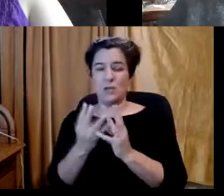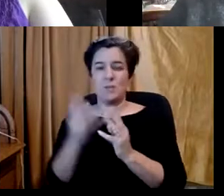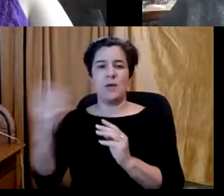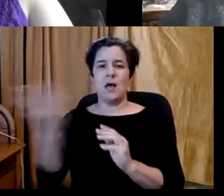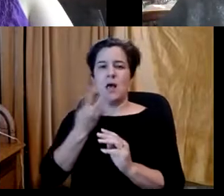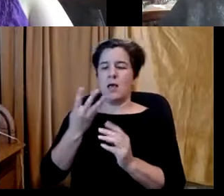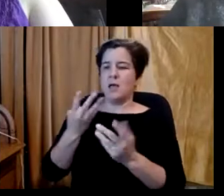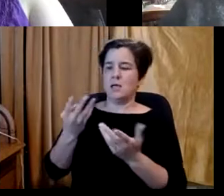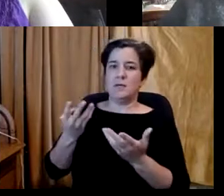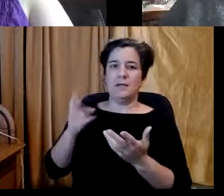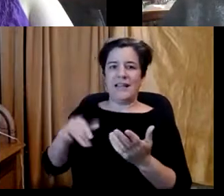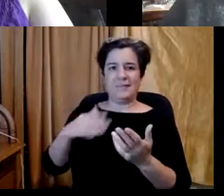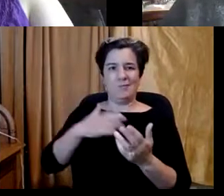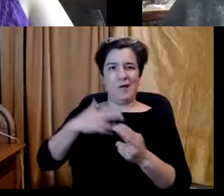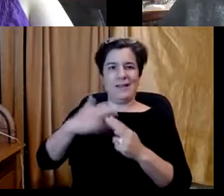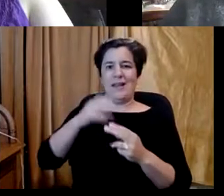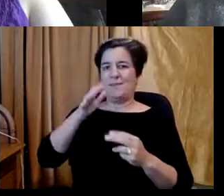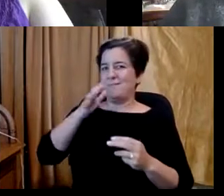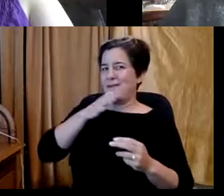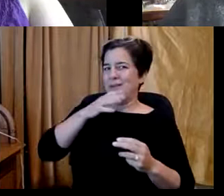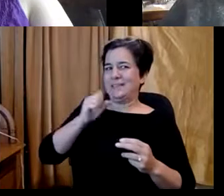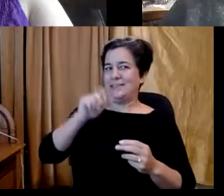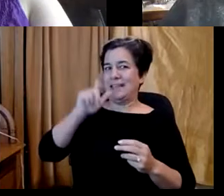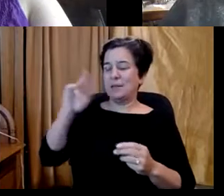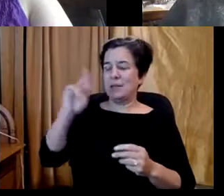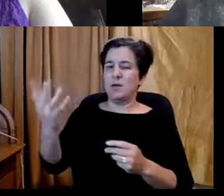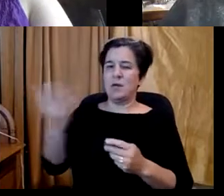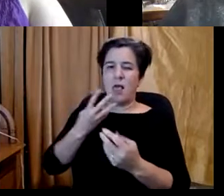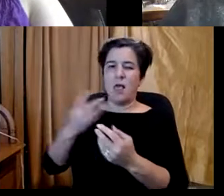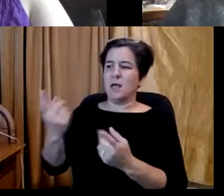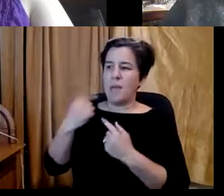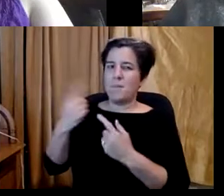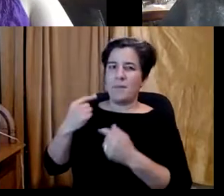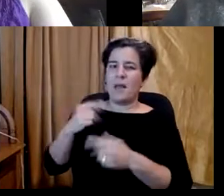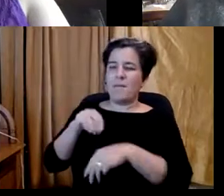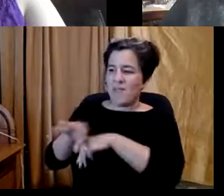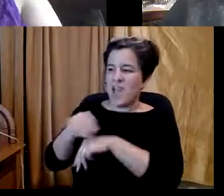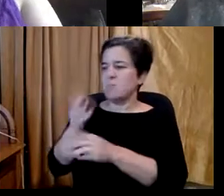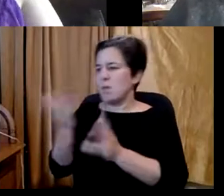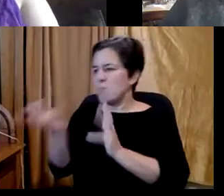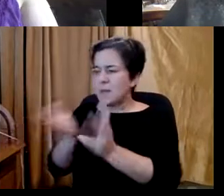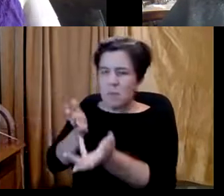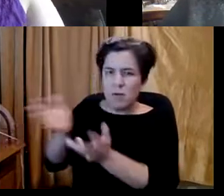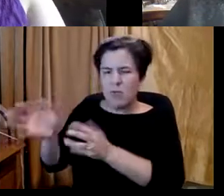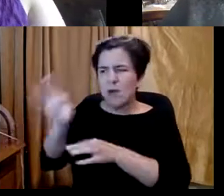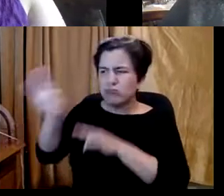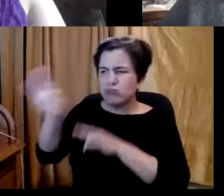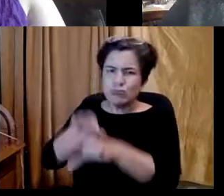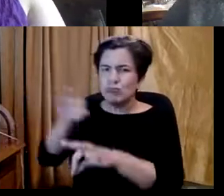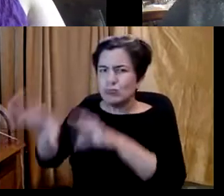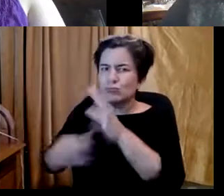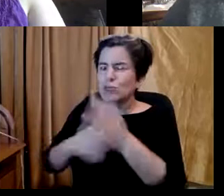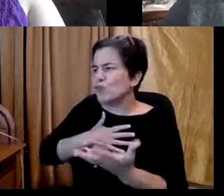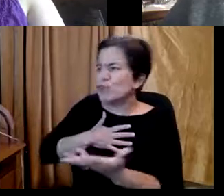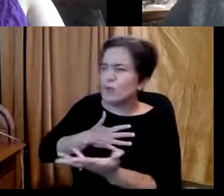why I had the name Mama Sally for so long, because everyone came to me for advice and they felt like I was this motherly person. And so I